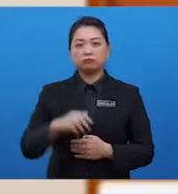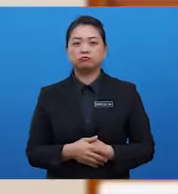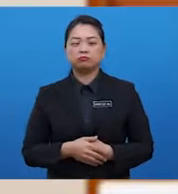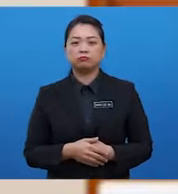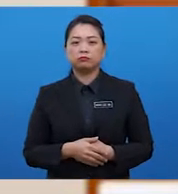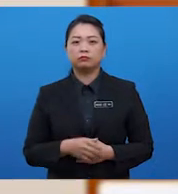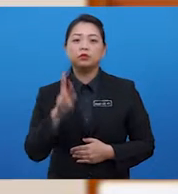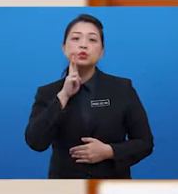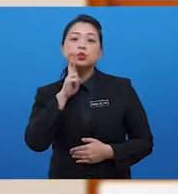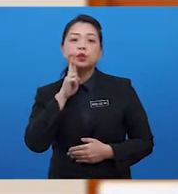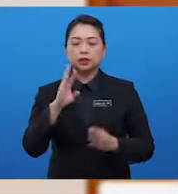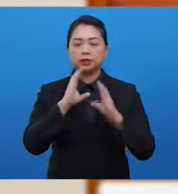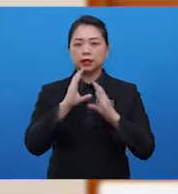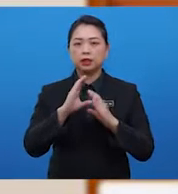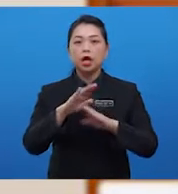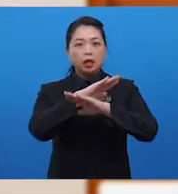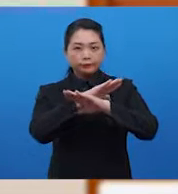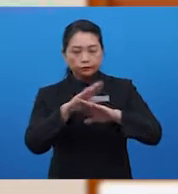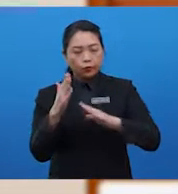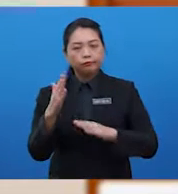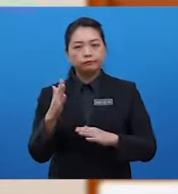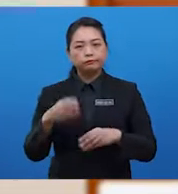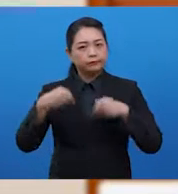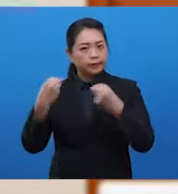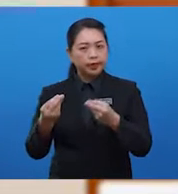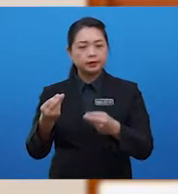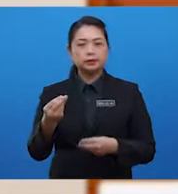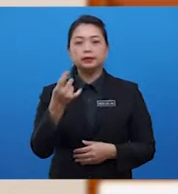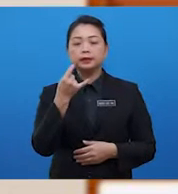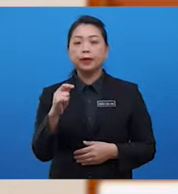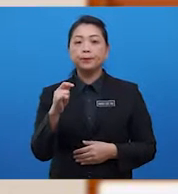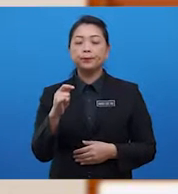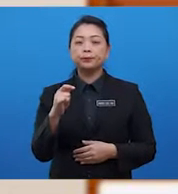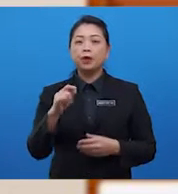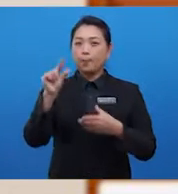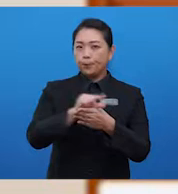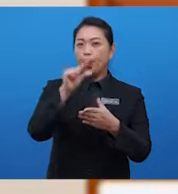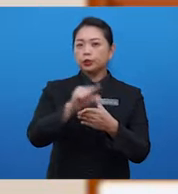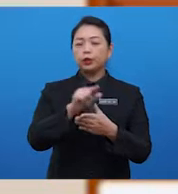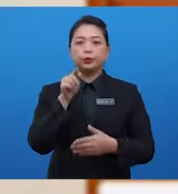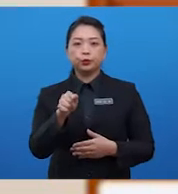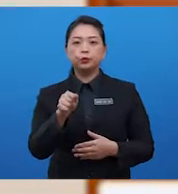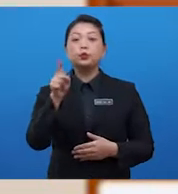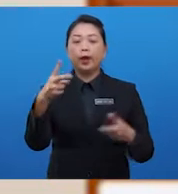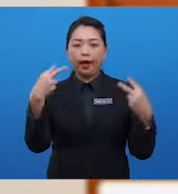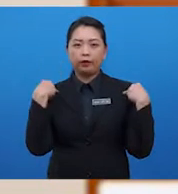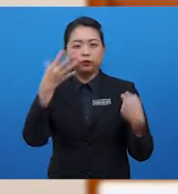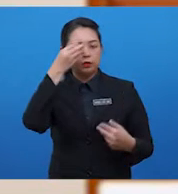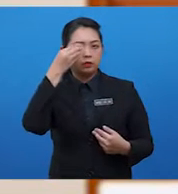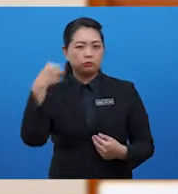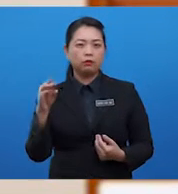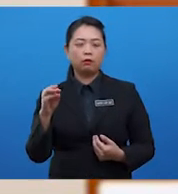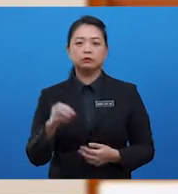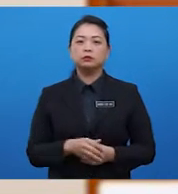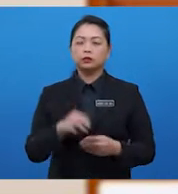Rose said, don't let their taunts bother you. Audrey, you have to ignore these bullies